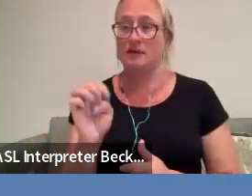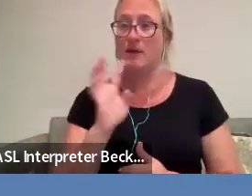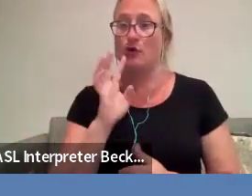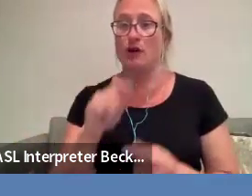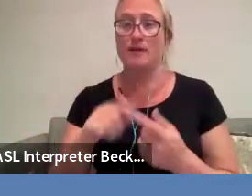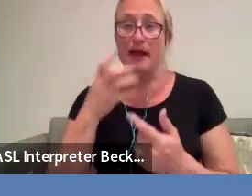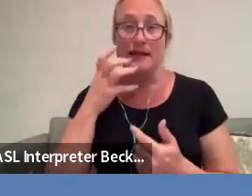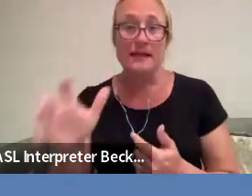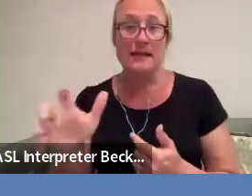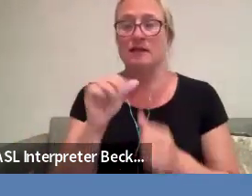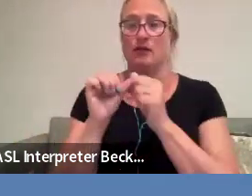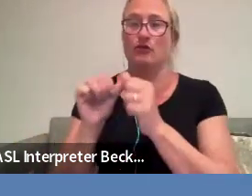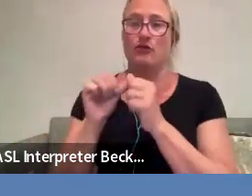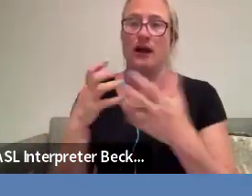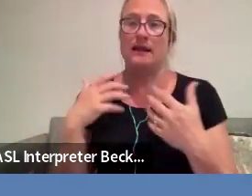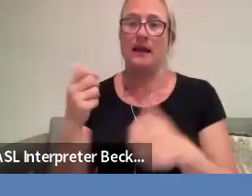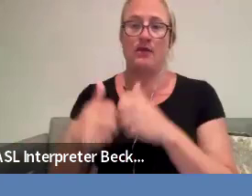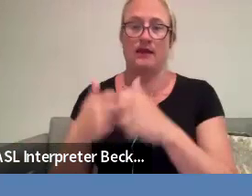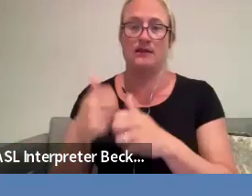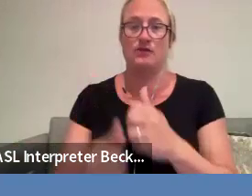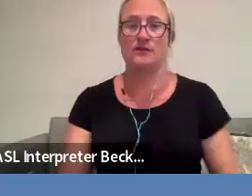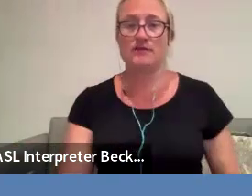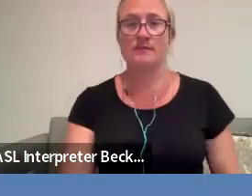and chronic health conditions.